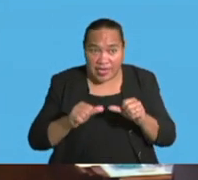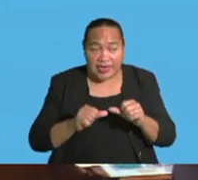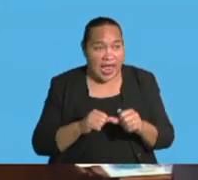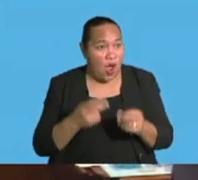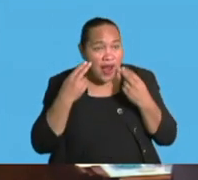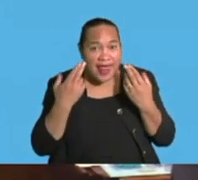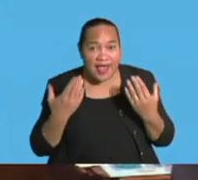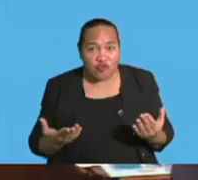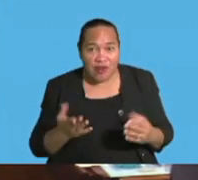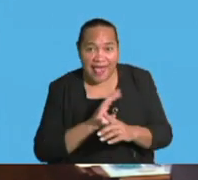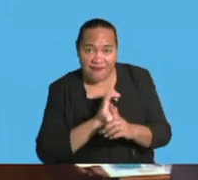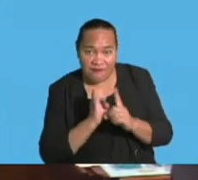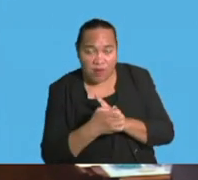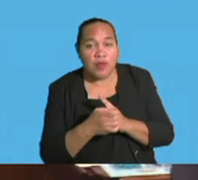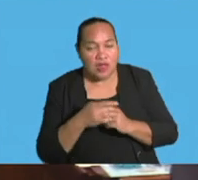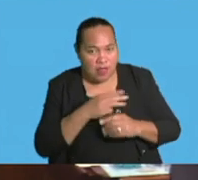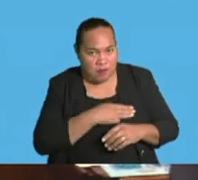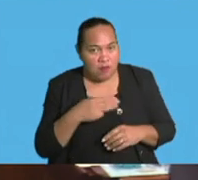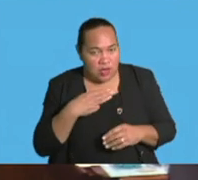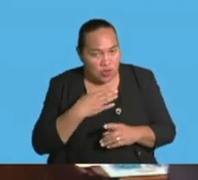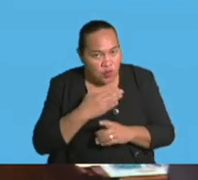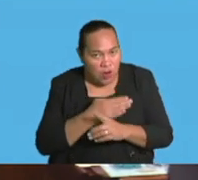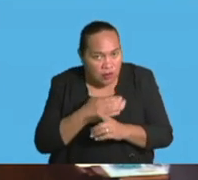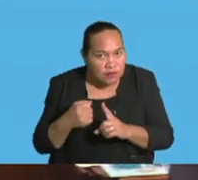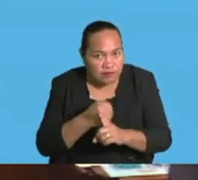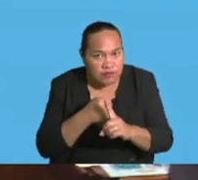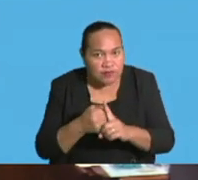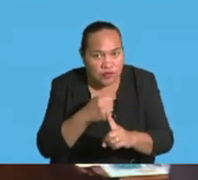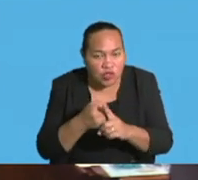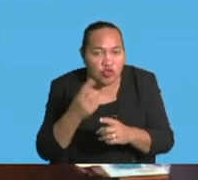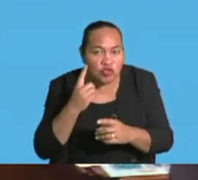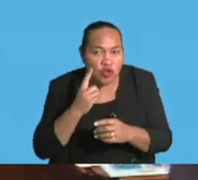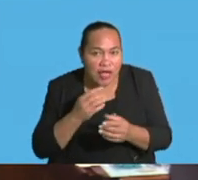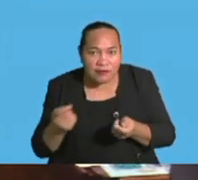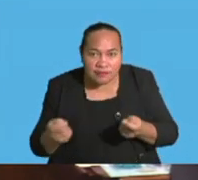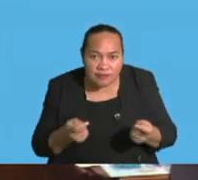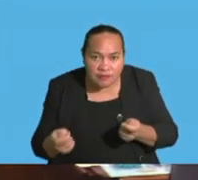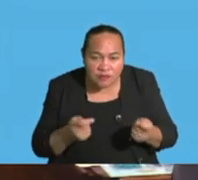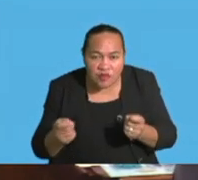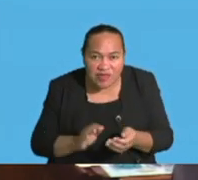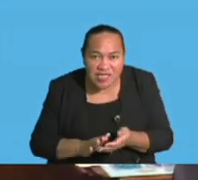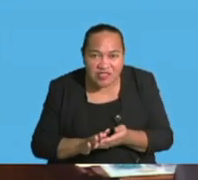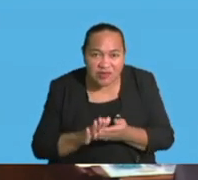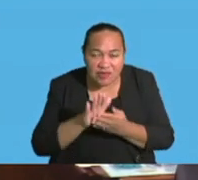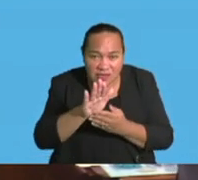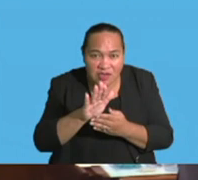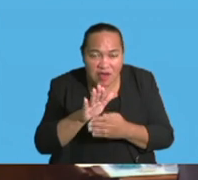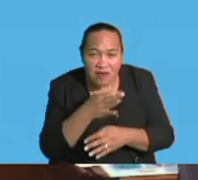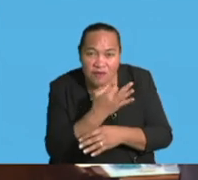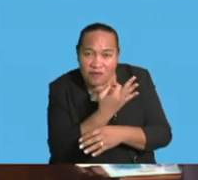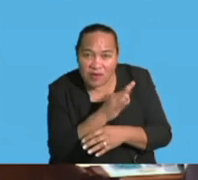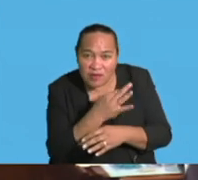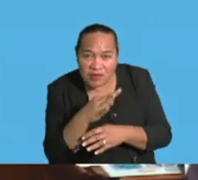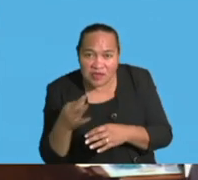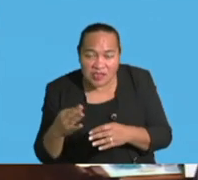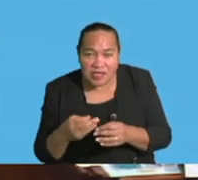environment, the Ministry will work towards striking a balance between facilitating the gradual increase of the forestry